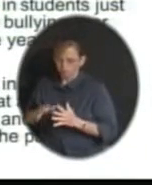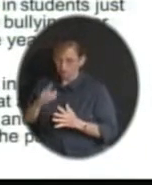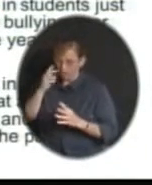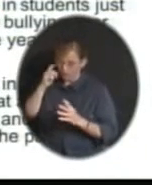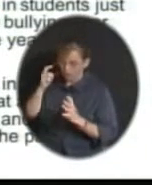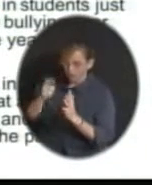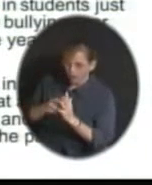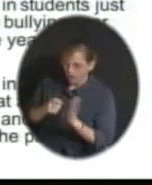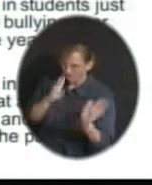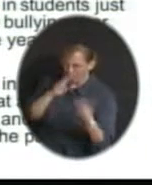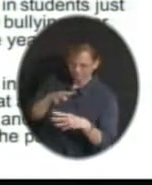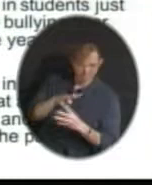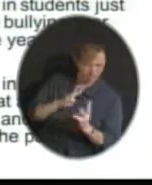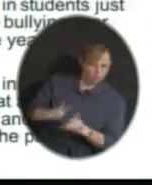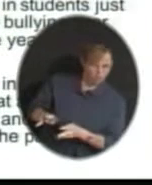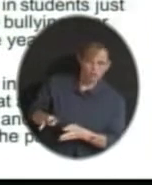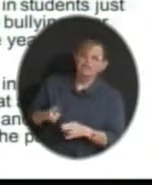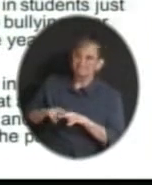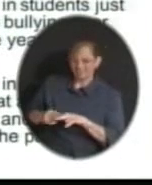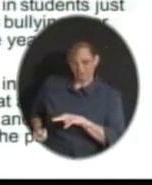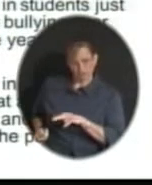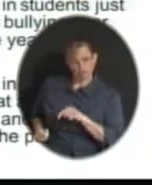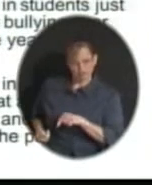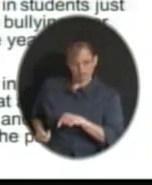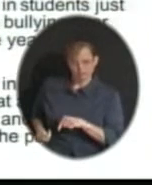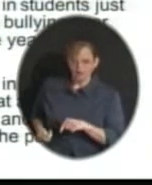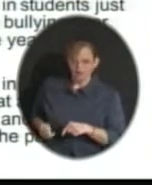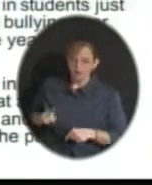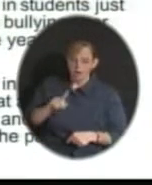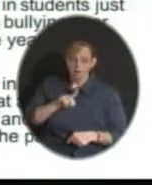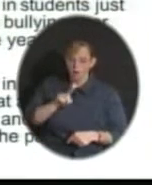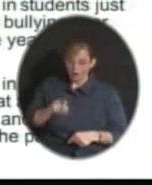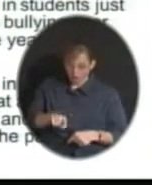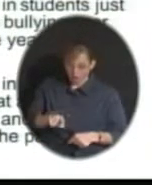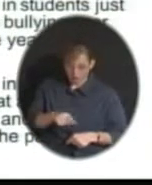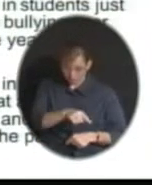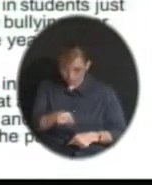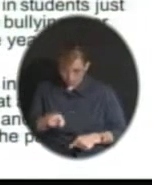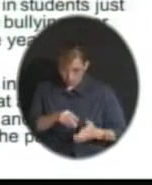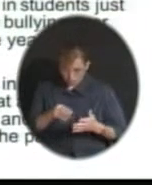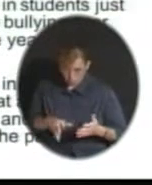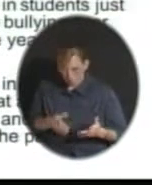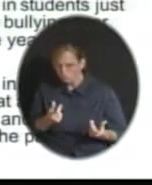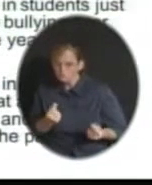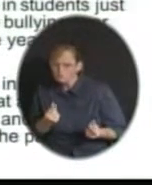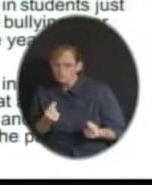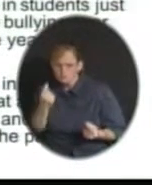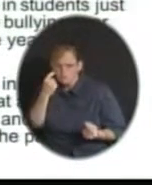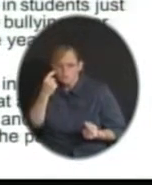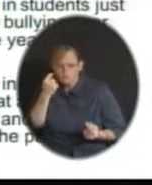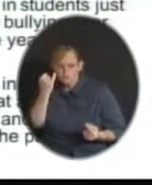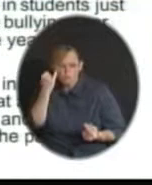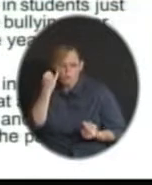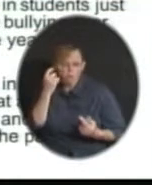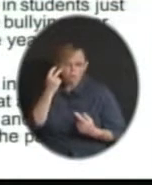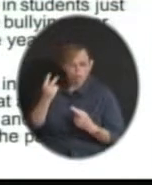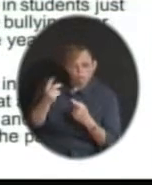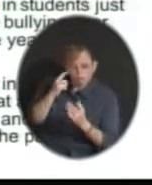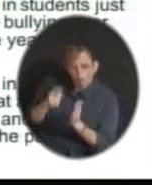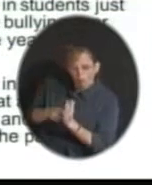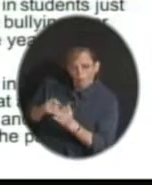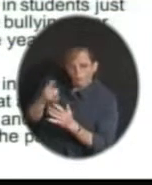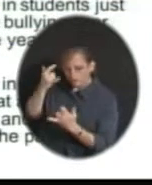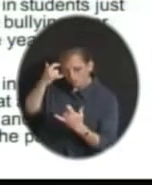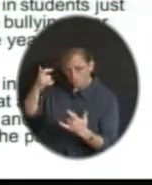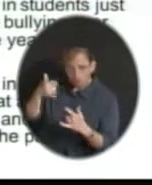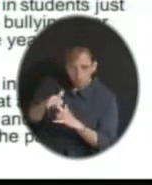past 5 years. We'd ask students, what do you do when you see bullying? And the largest number said, well, they just ignore it and move along. Okay,